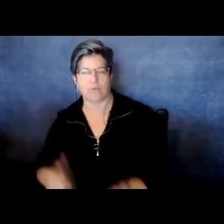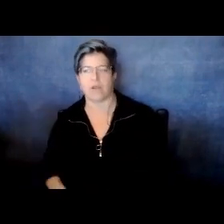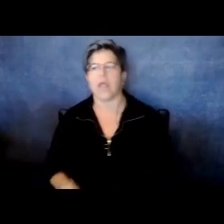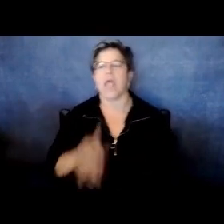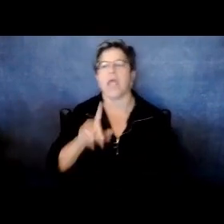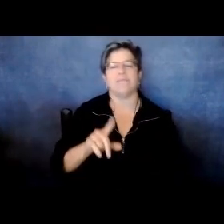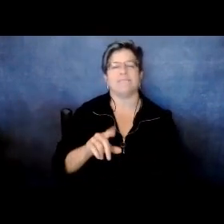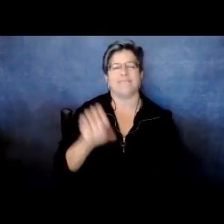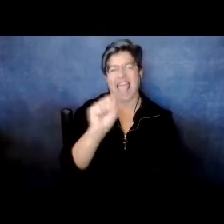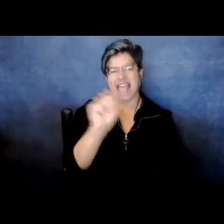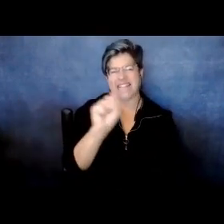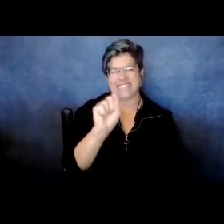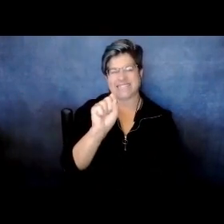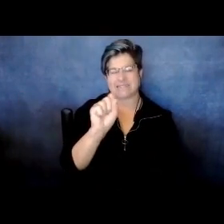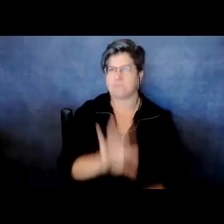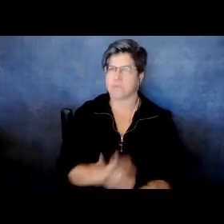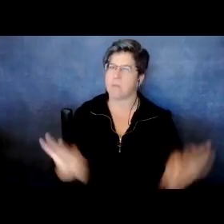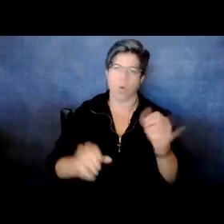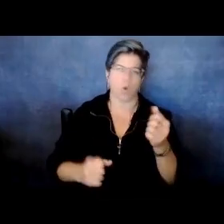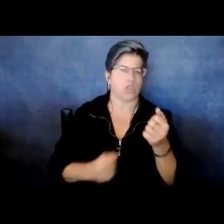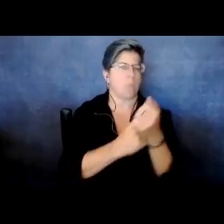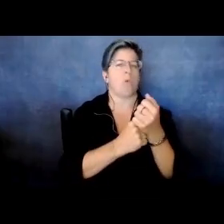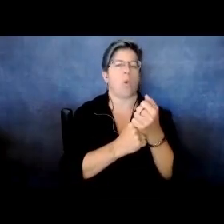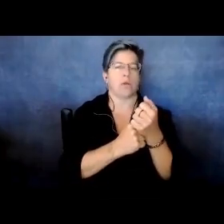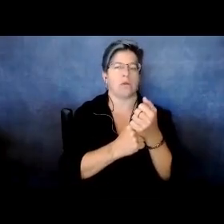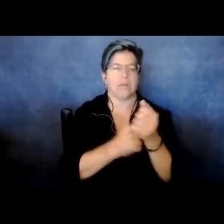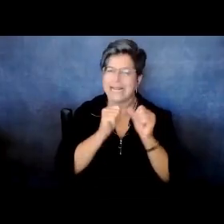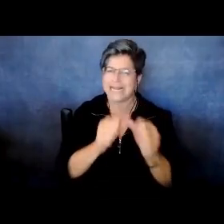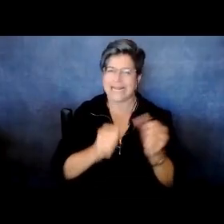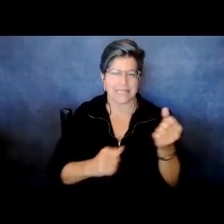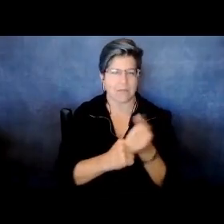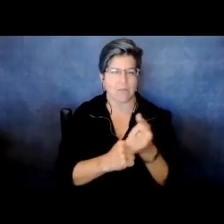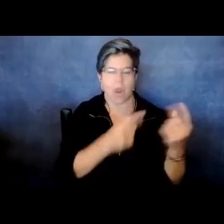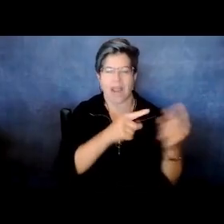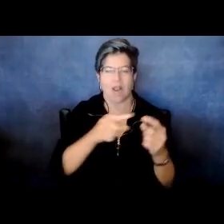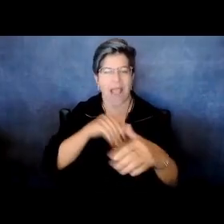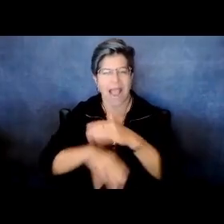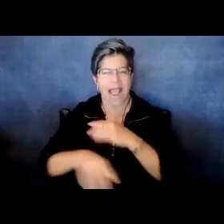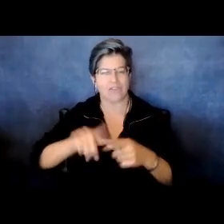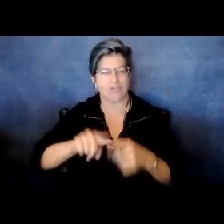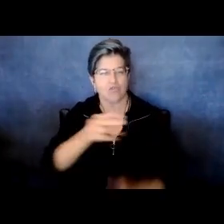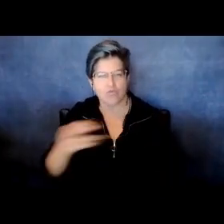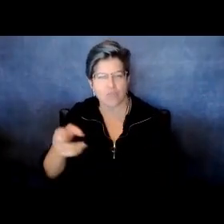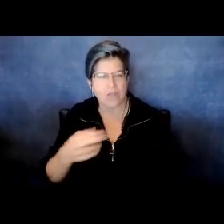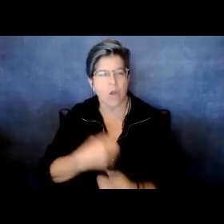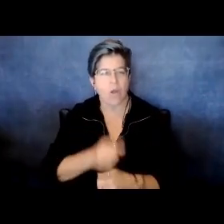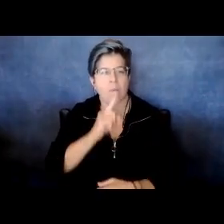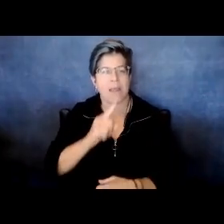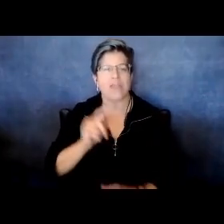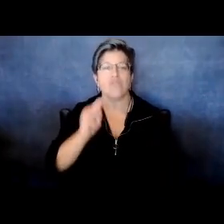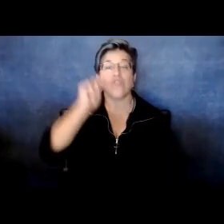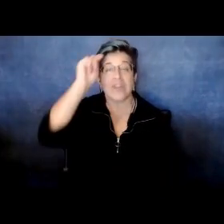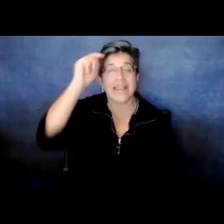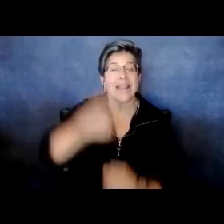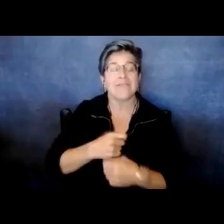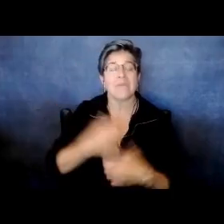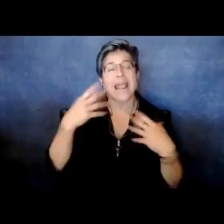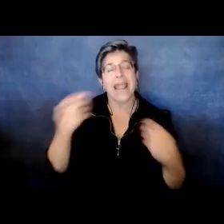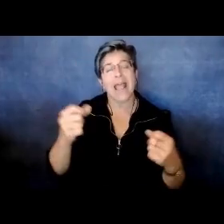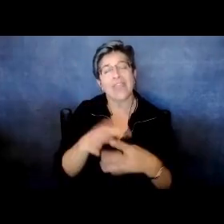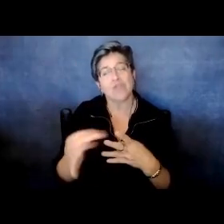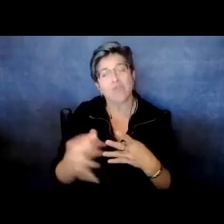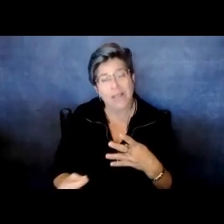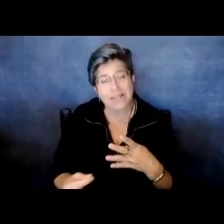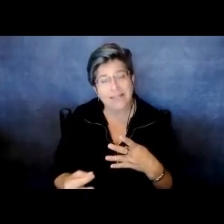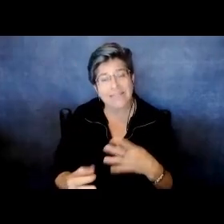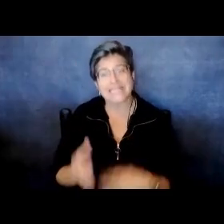support, offering continuous support as well as access to resources to ensure that teens make healthy choices